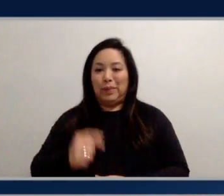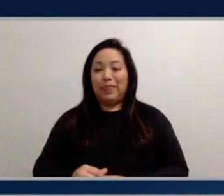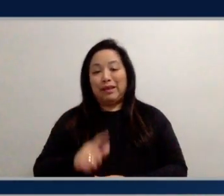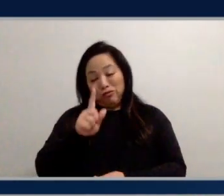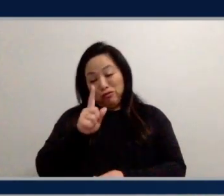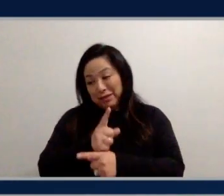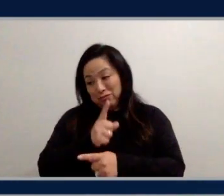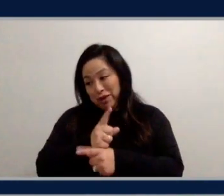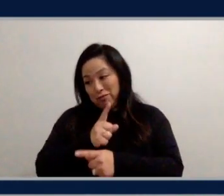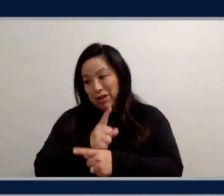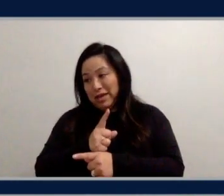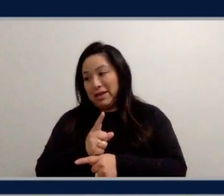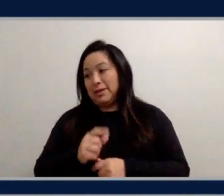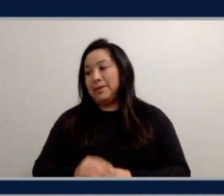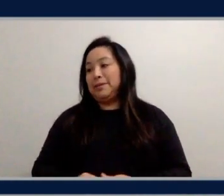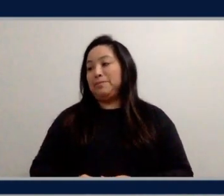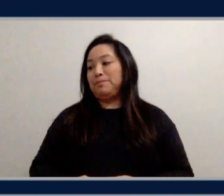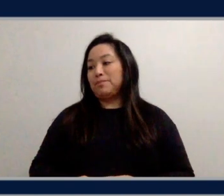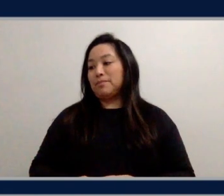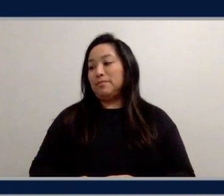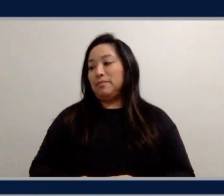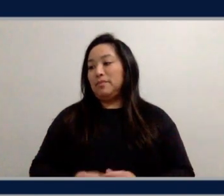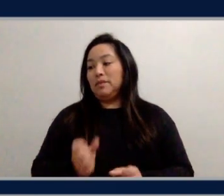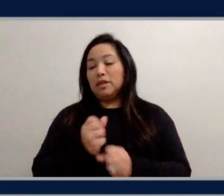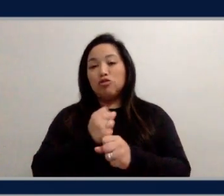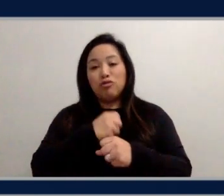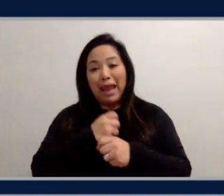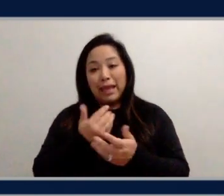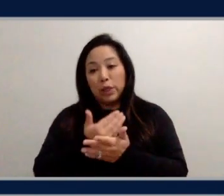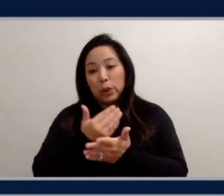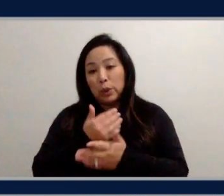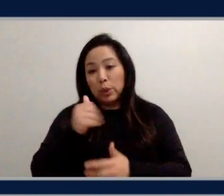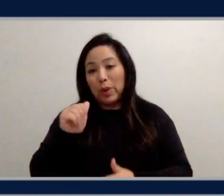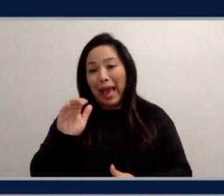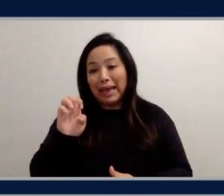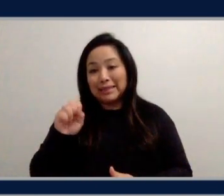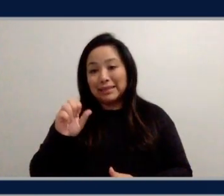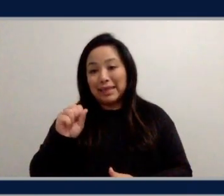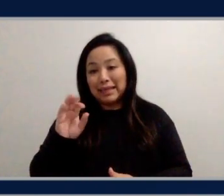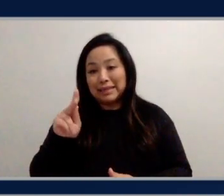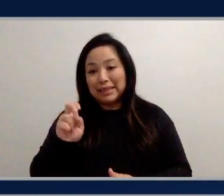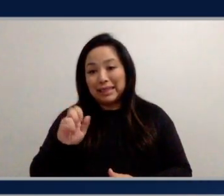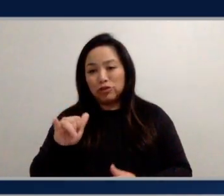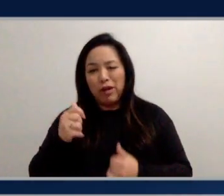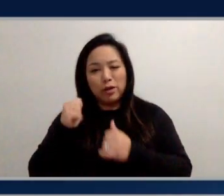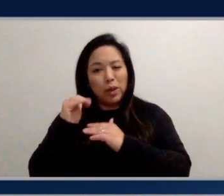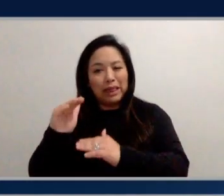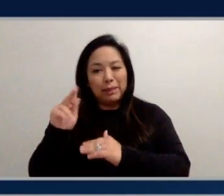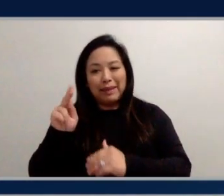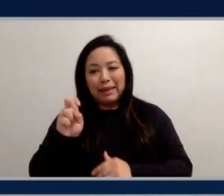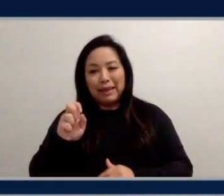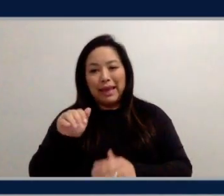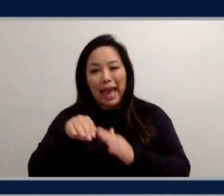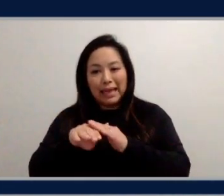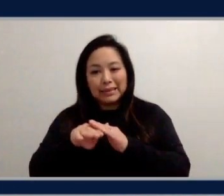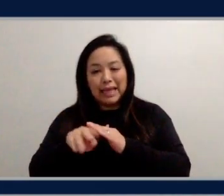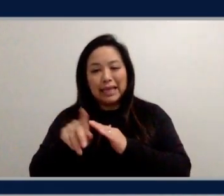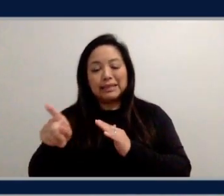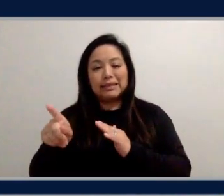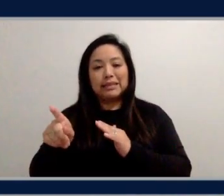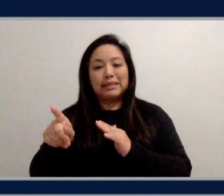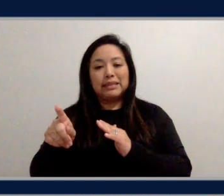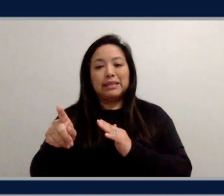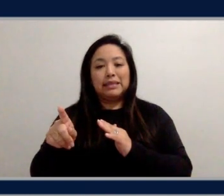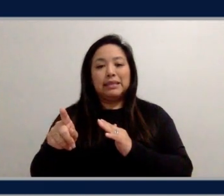yeah, after that they're that, not supposed to. They created a new access key, trying to persist their access, disabled, made an S3